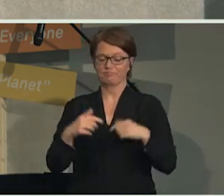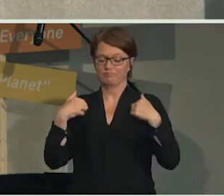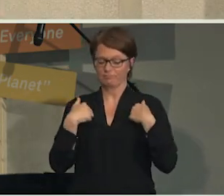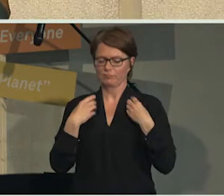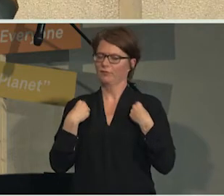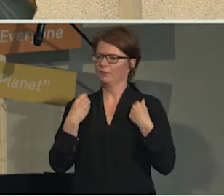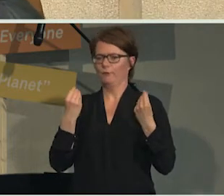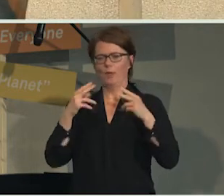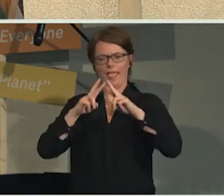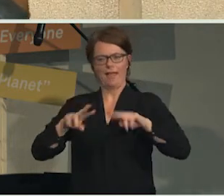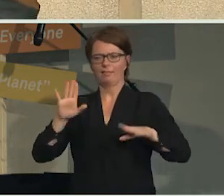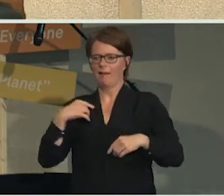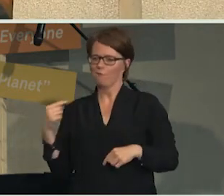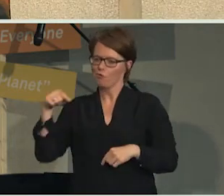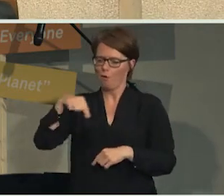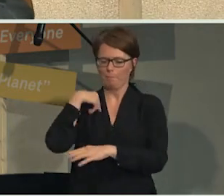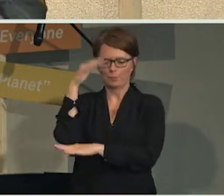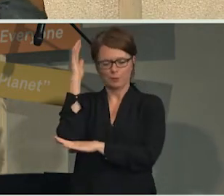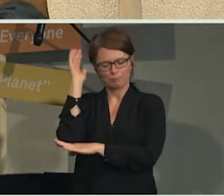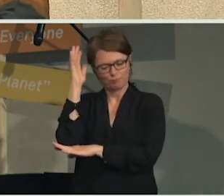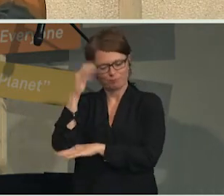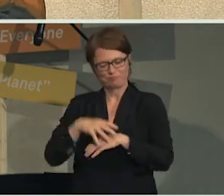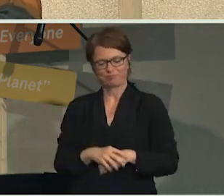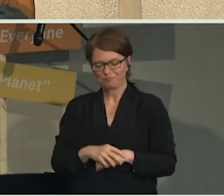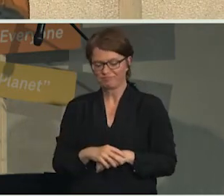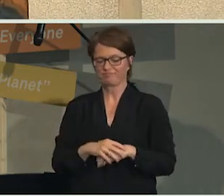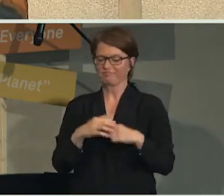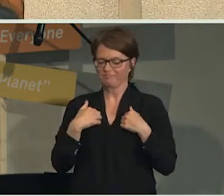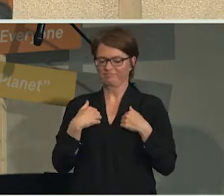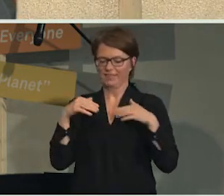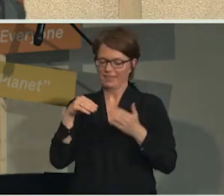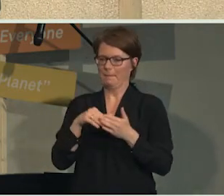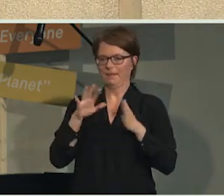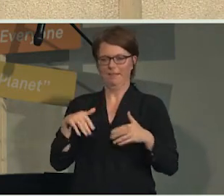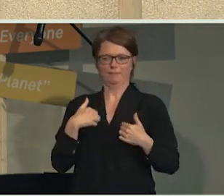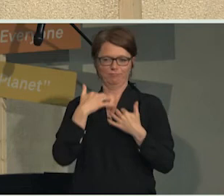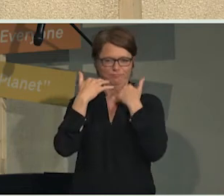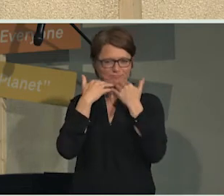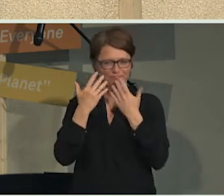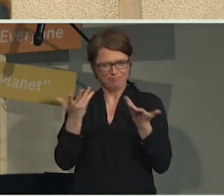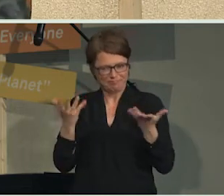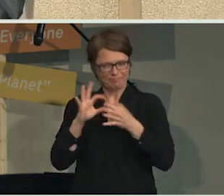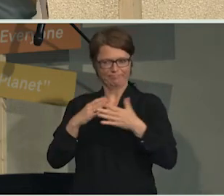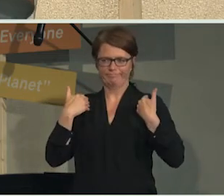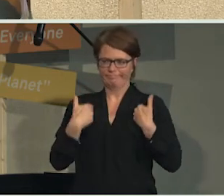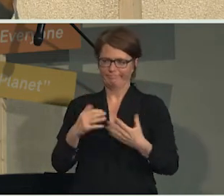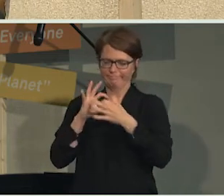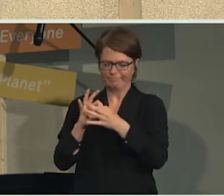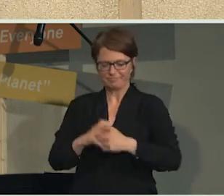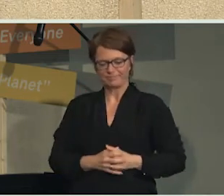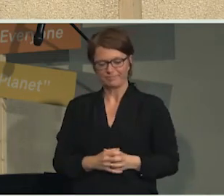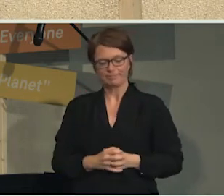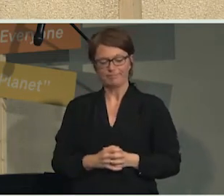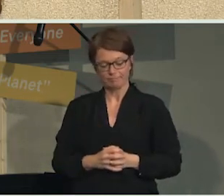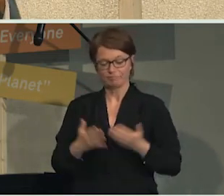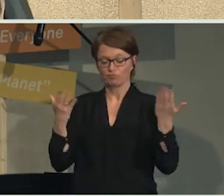Professor Crenshaw, you can't imagine how happy I am to stand here today. Of course, we are colleagues. But let me greet the others first.